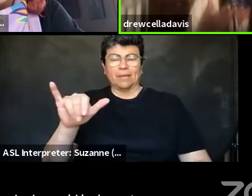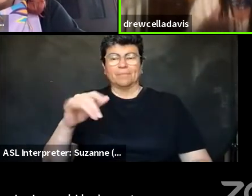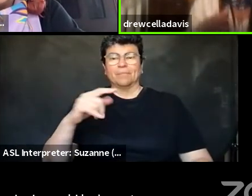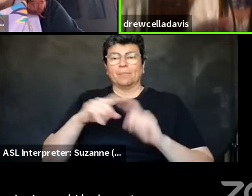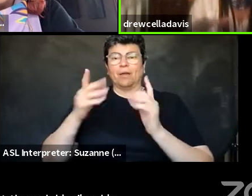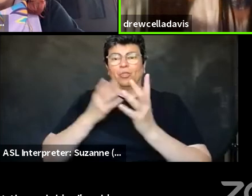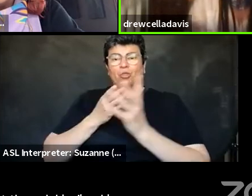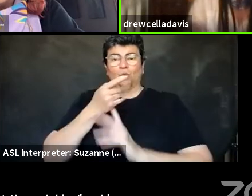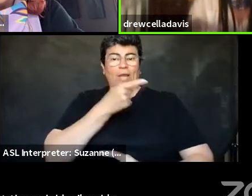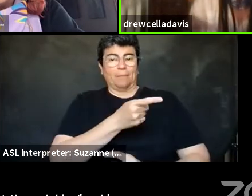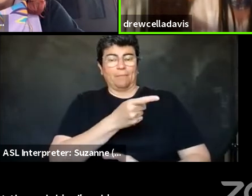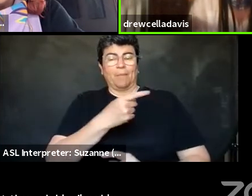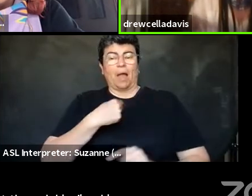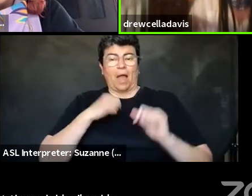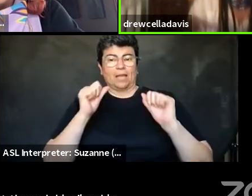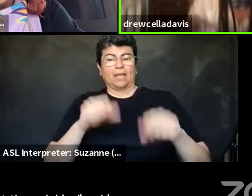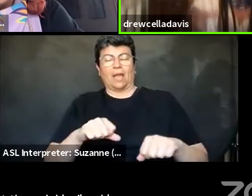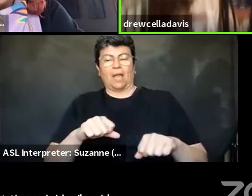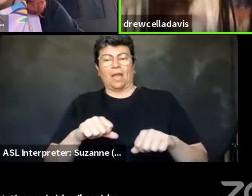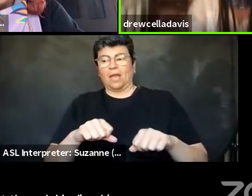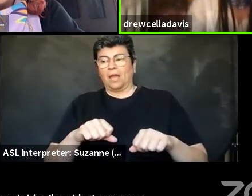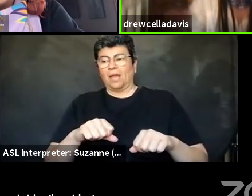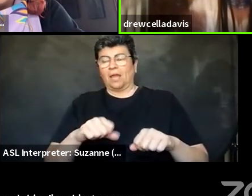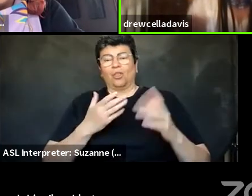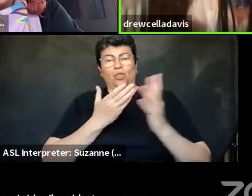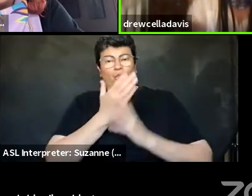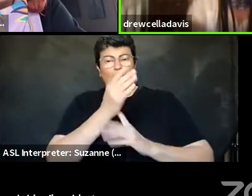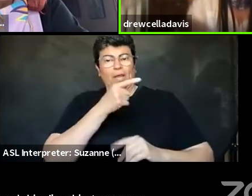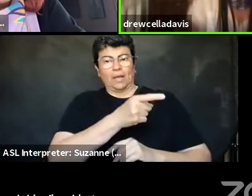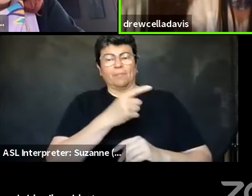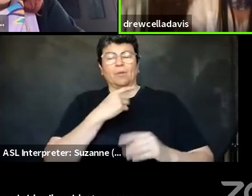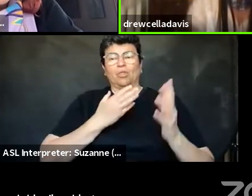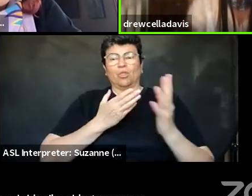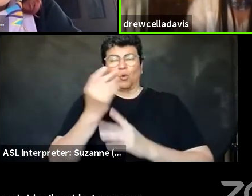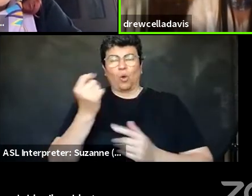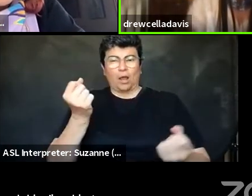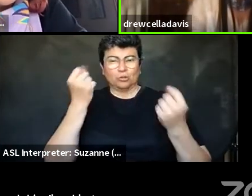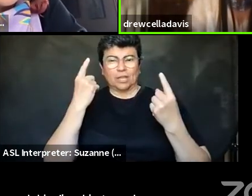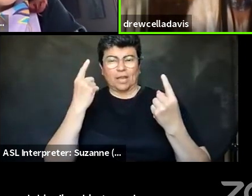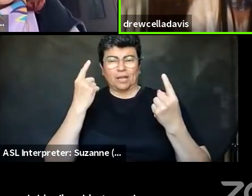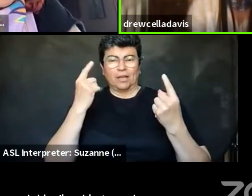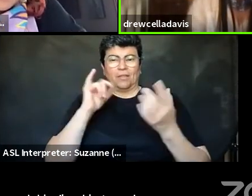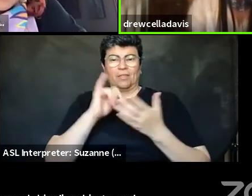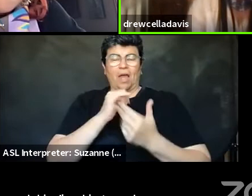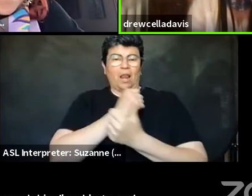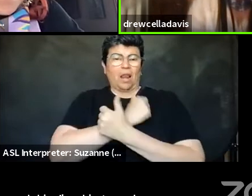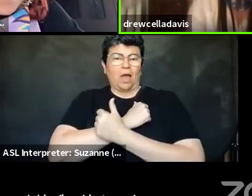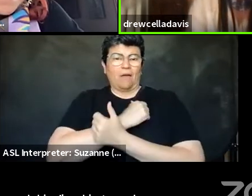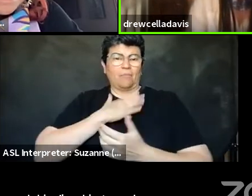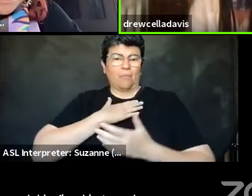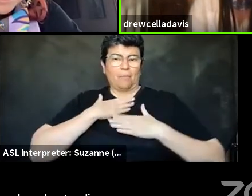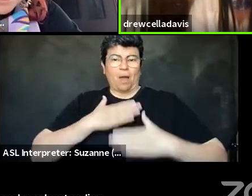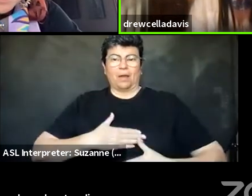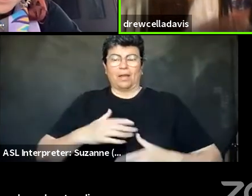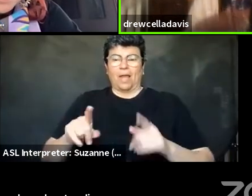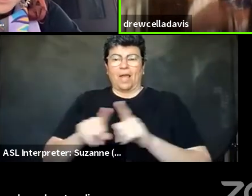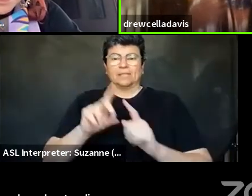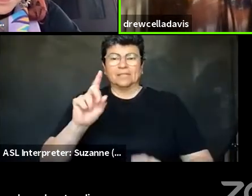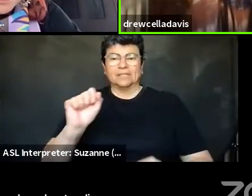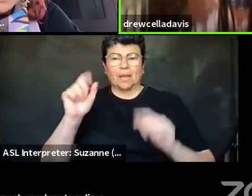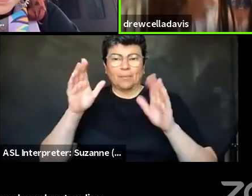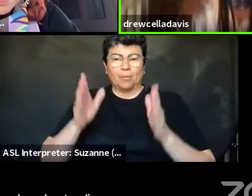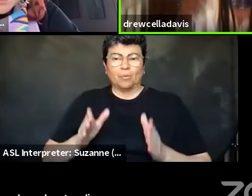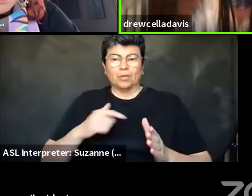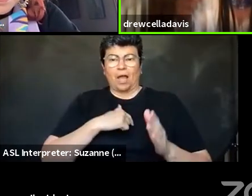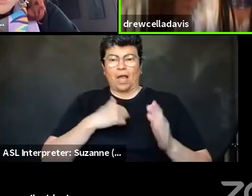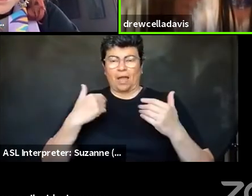I'm able to, and through him and through understanding the love of my body as a disabled person, I